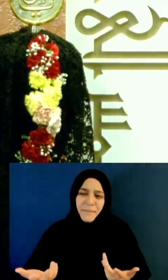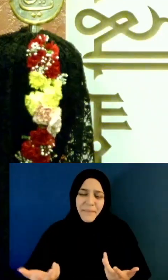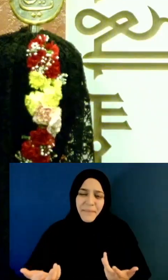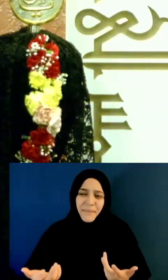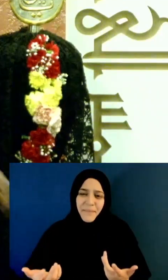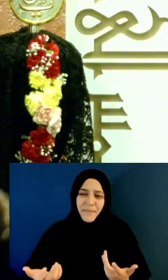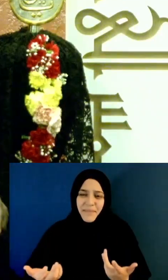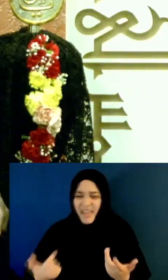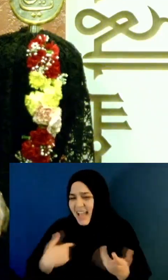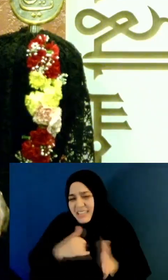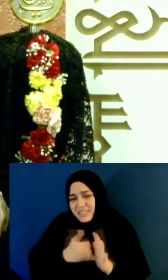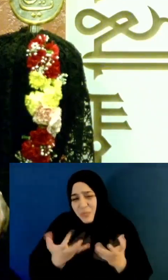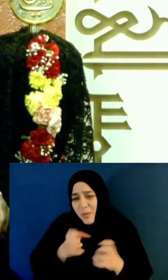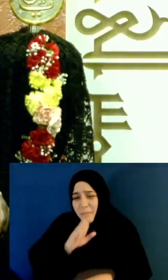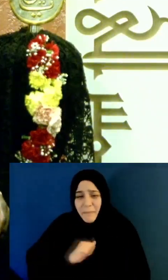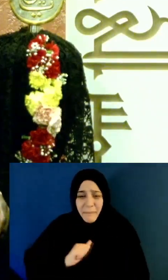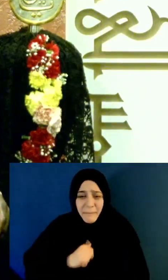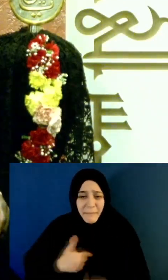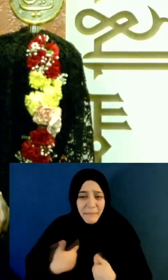be me.